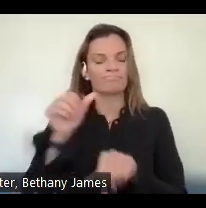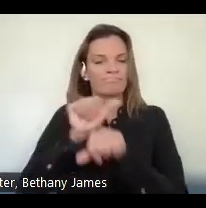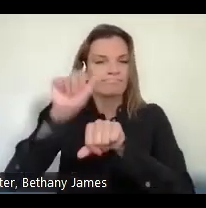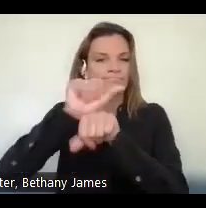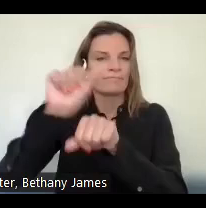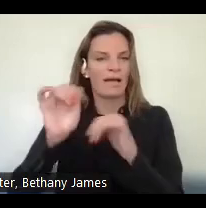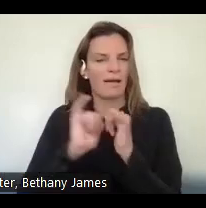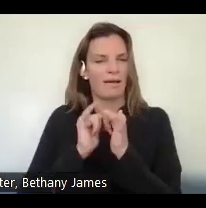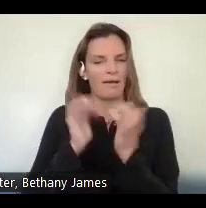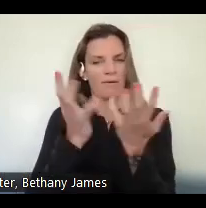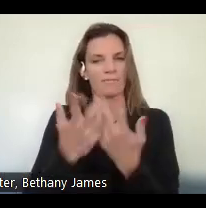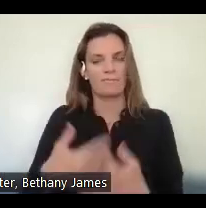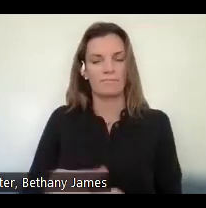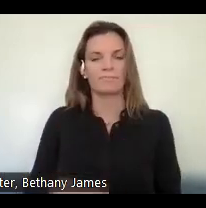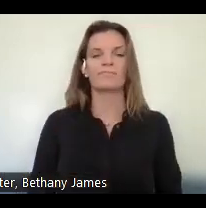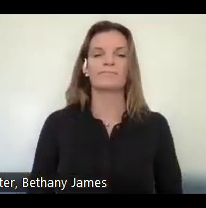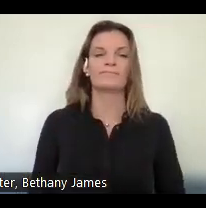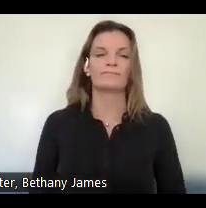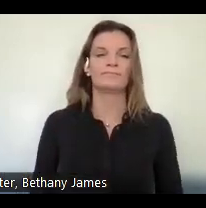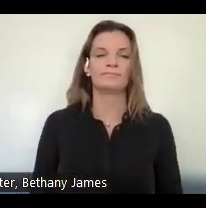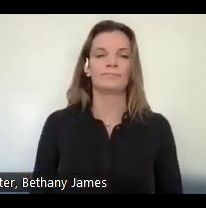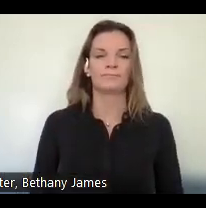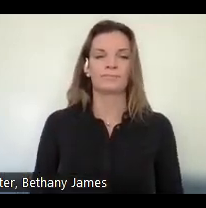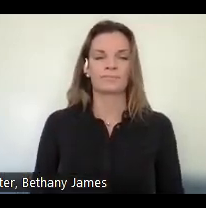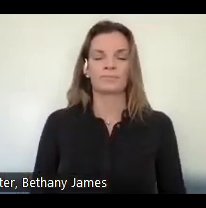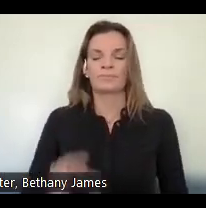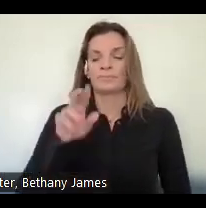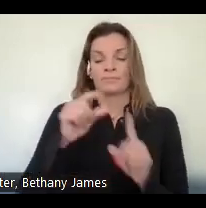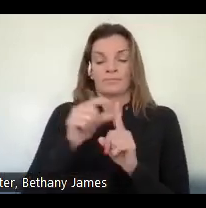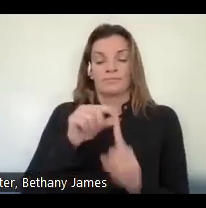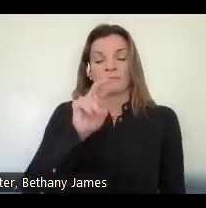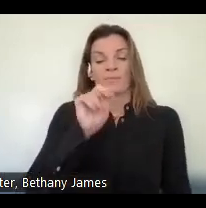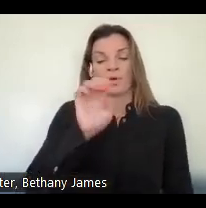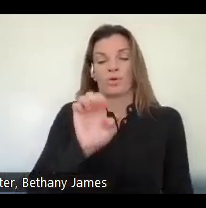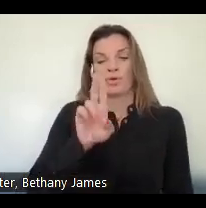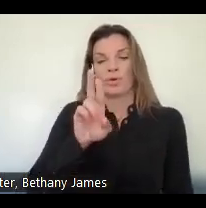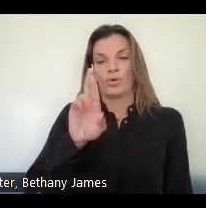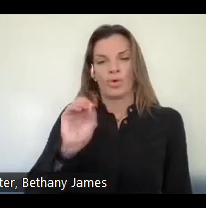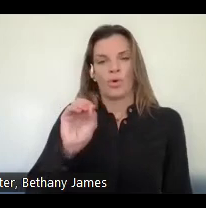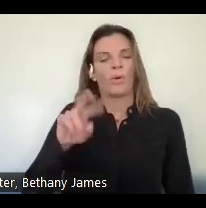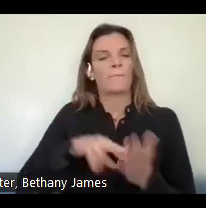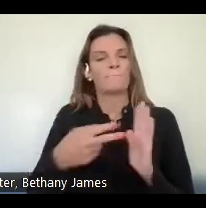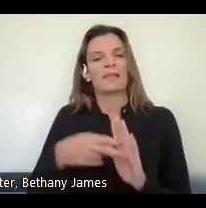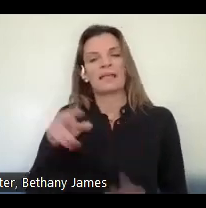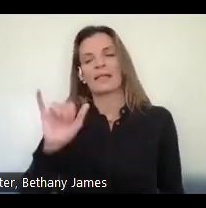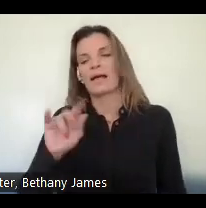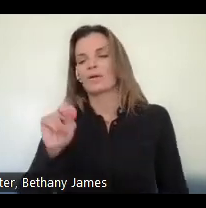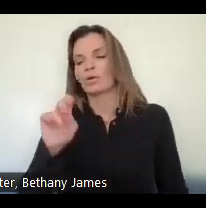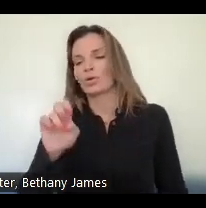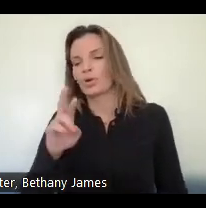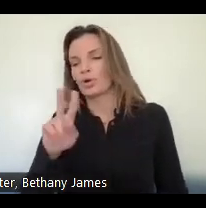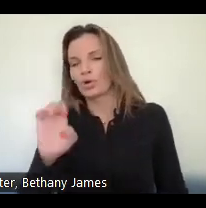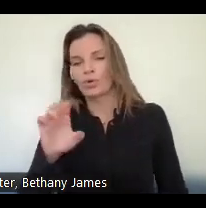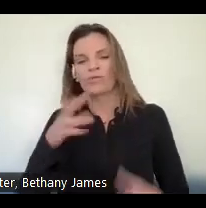better understand the concept. So when I hear neuro, I think of nerves or neurology or neurological